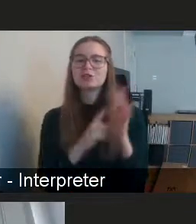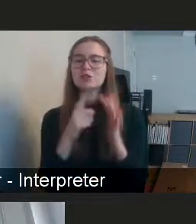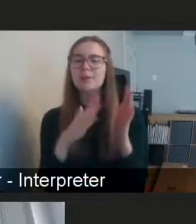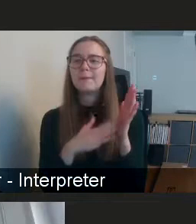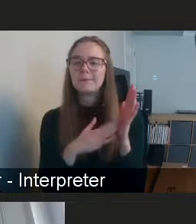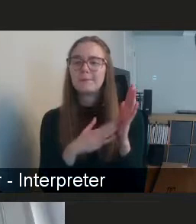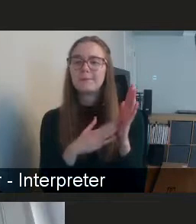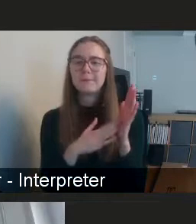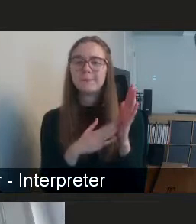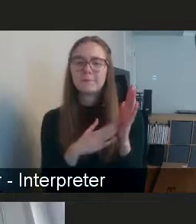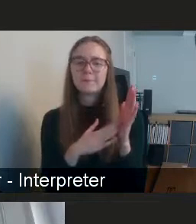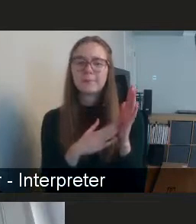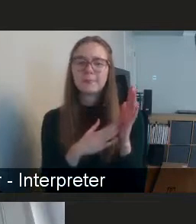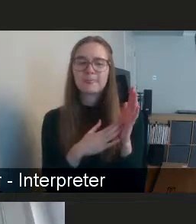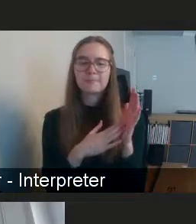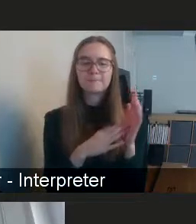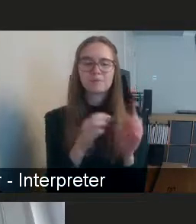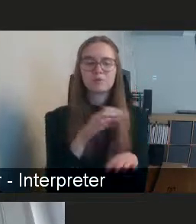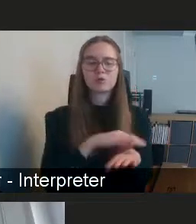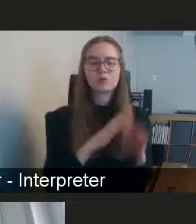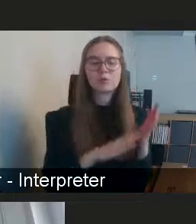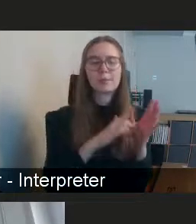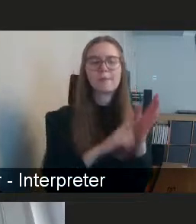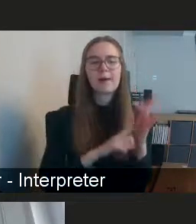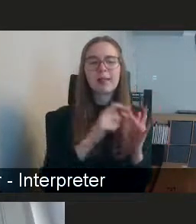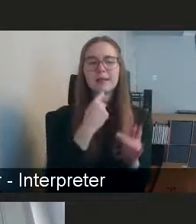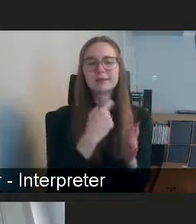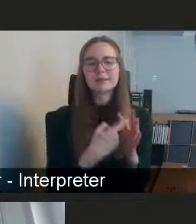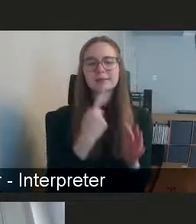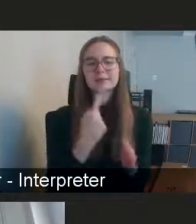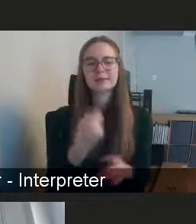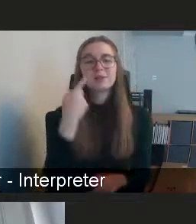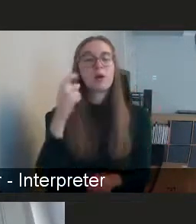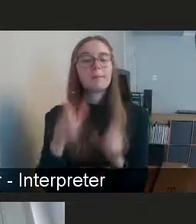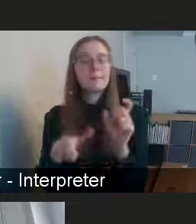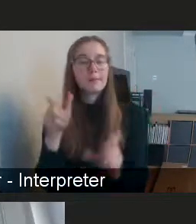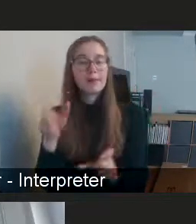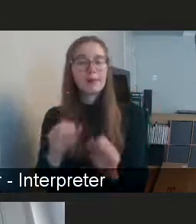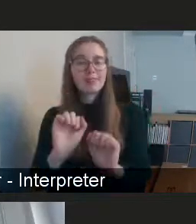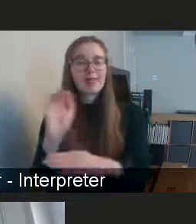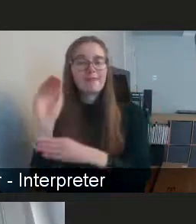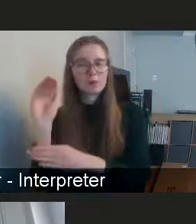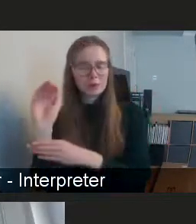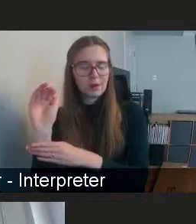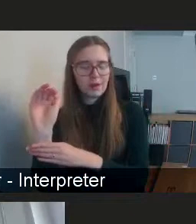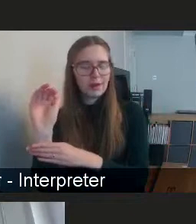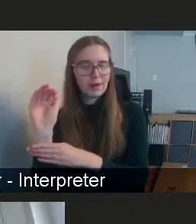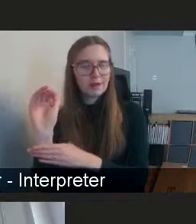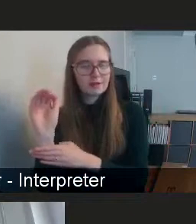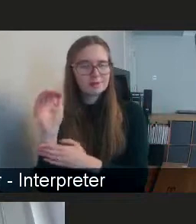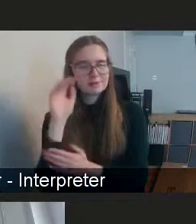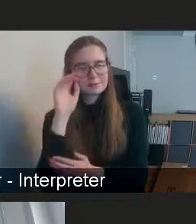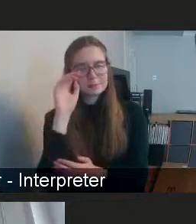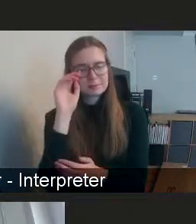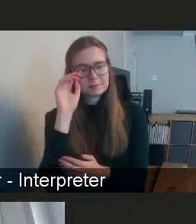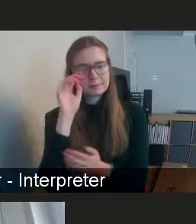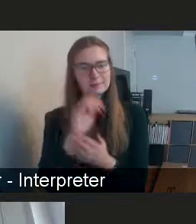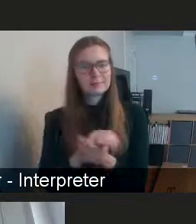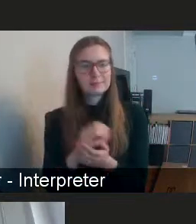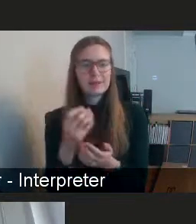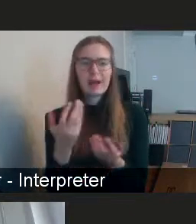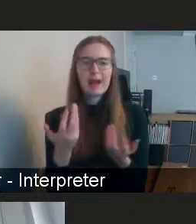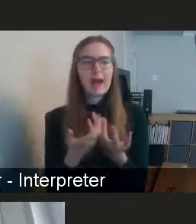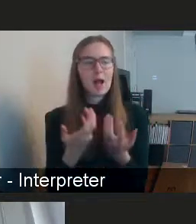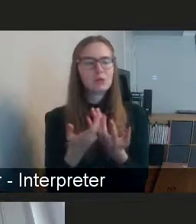the answer that Dr. Malik gave, she did mention young people and their futures. How does the Just